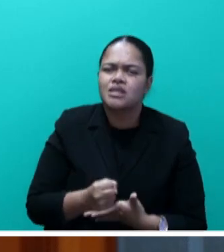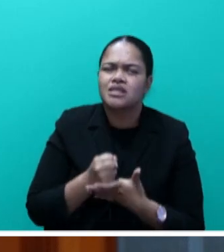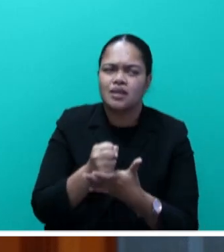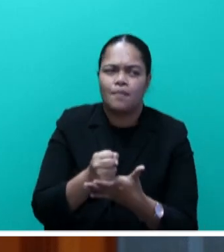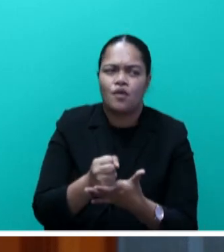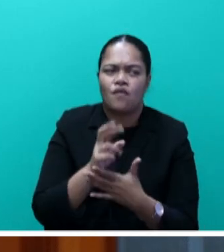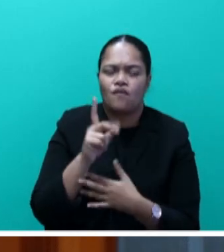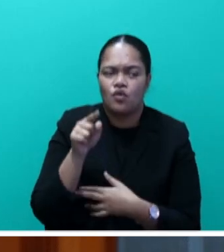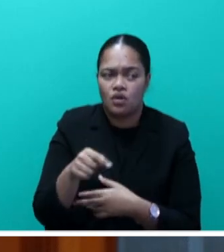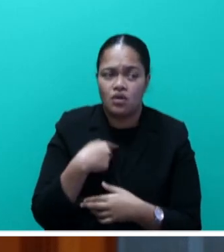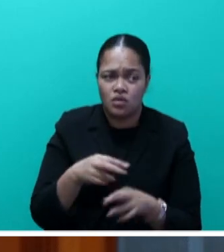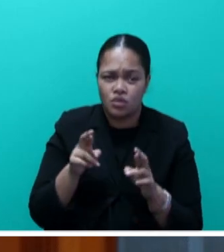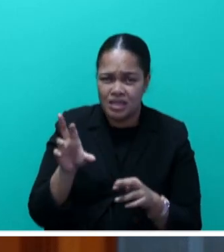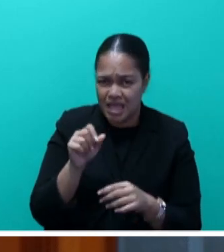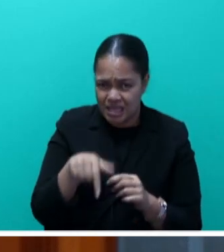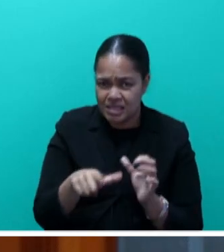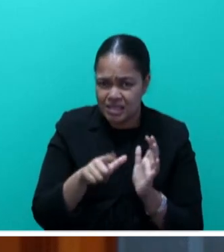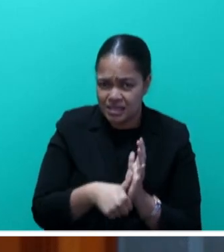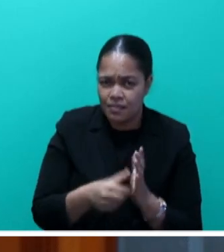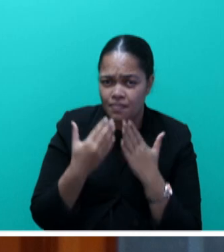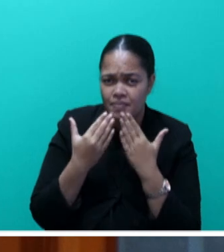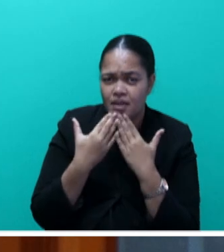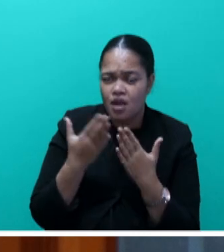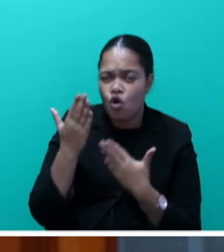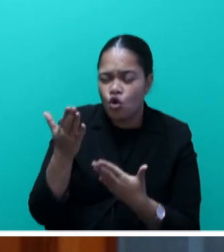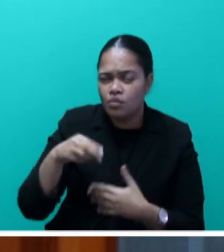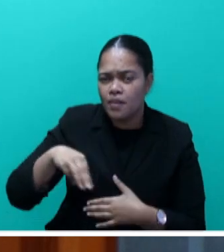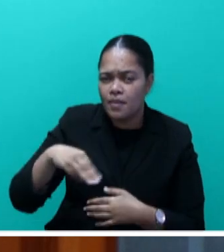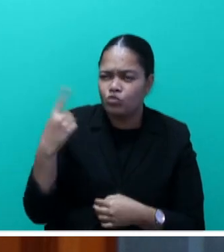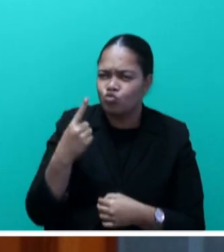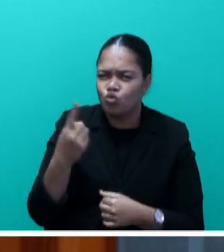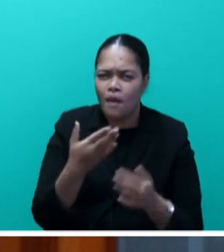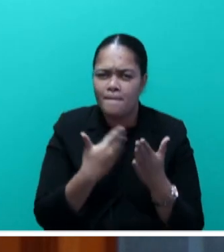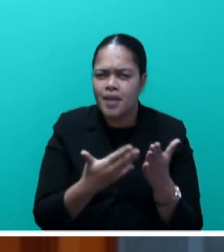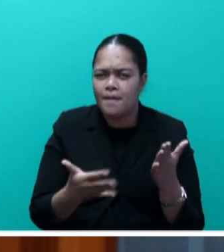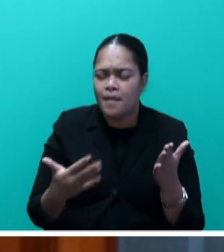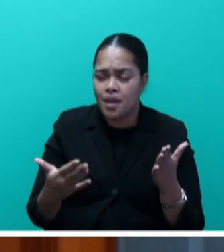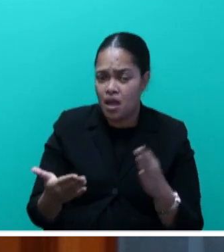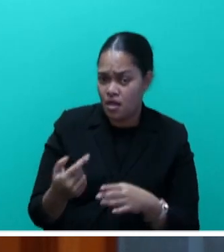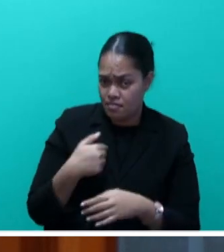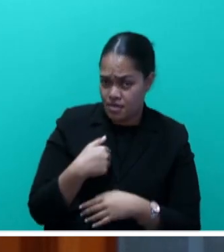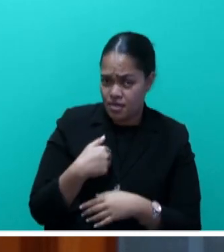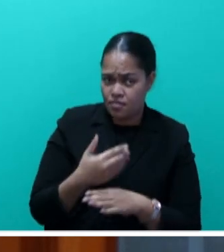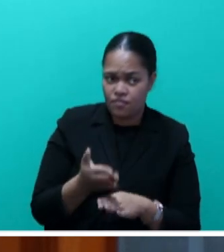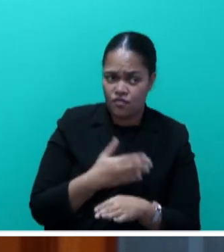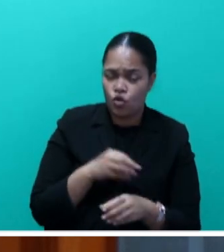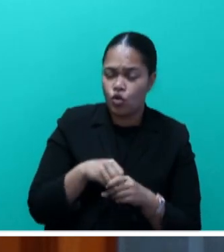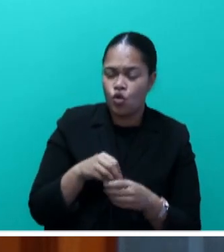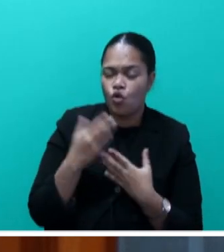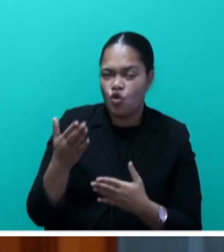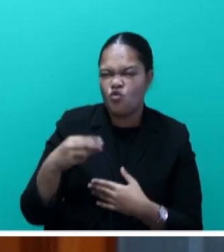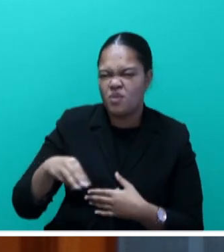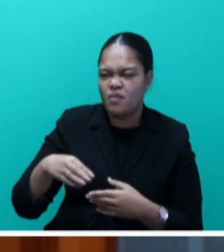it. I also wish to take this time to thank all the honourable members who have spoken before me, including honourable members from the